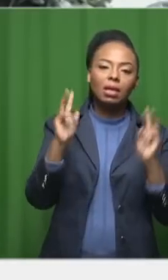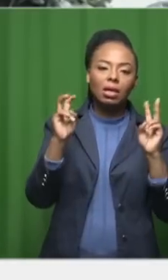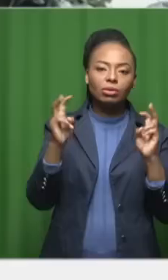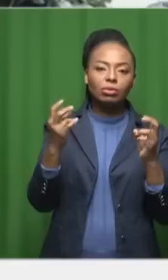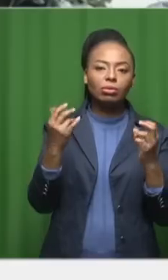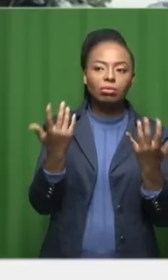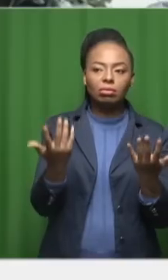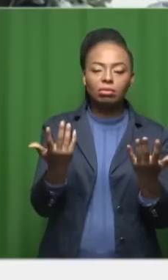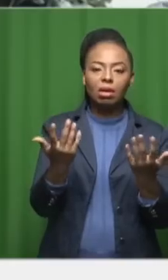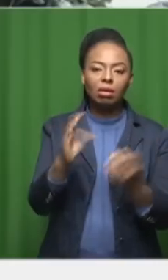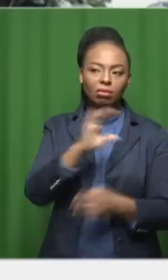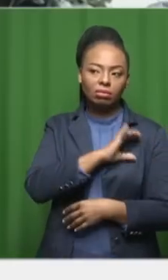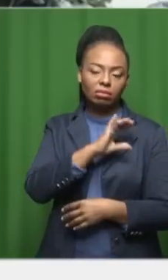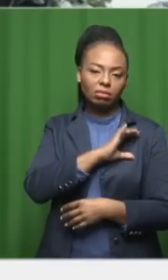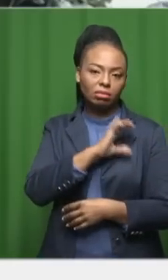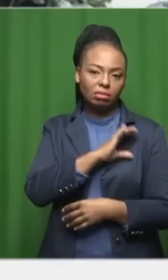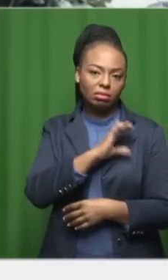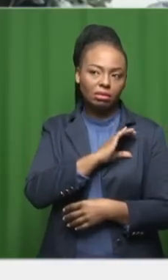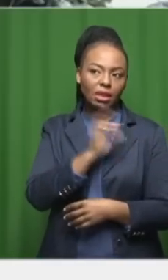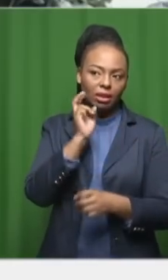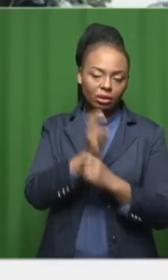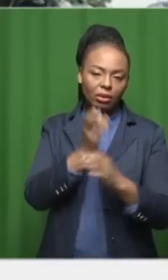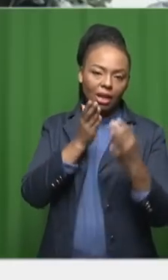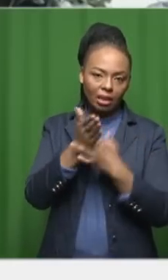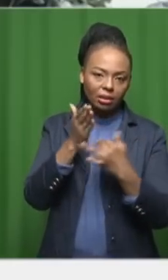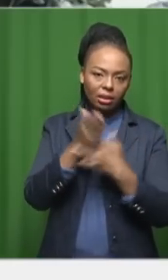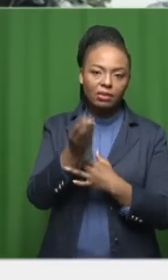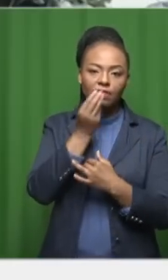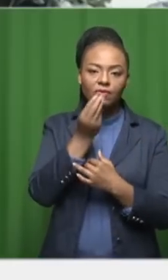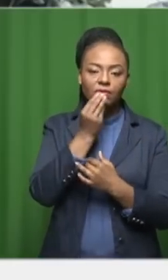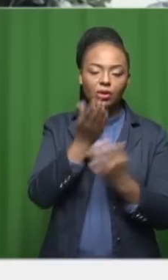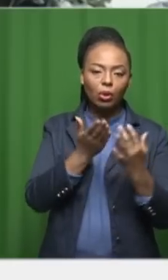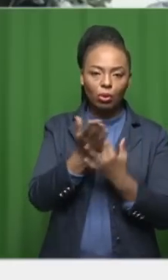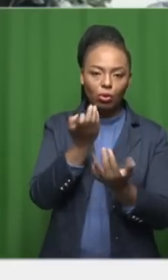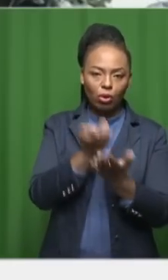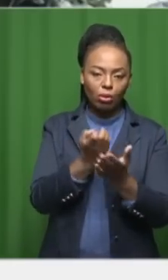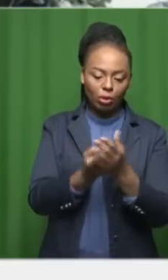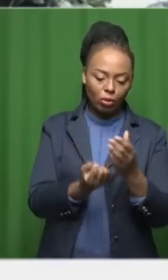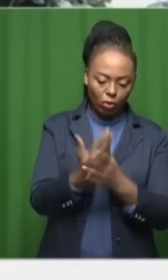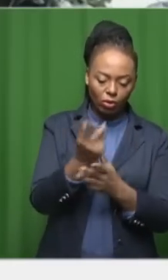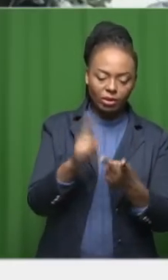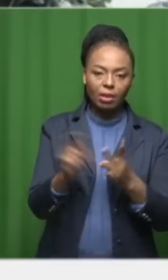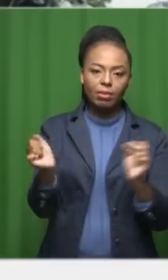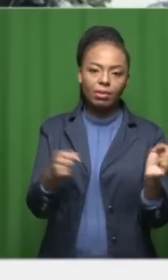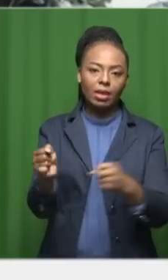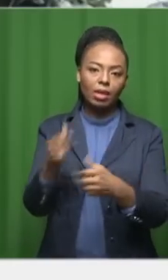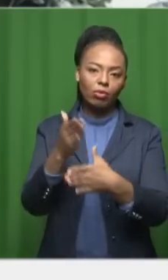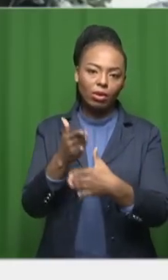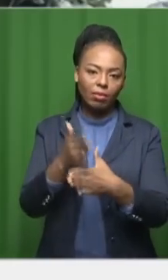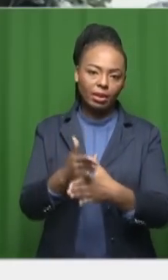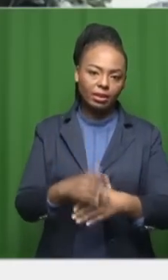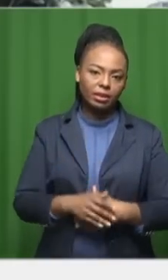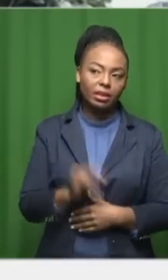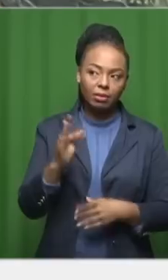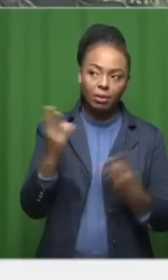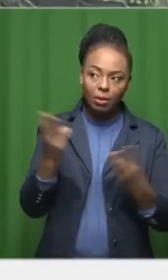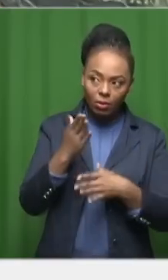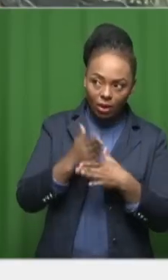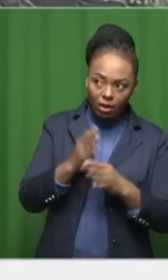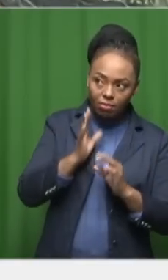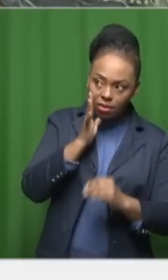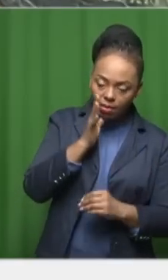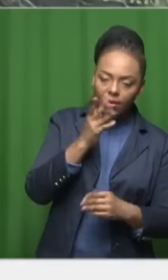enabling consumers to access food through economic growth and employment. So if we look at some of the